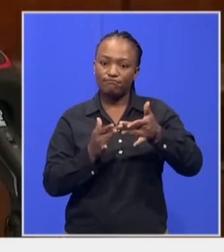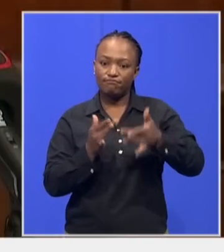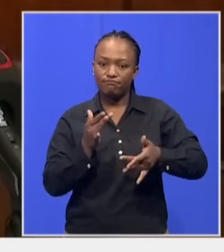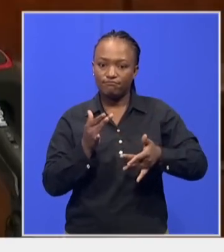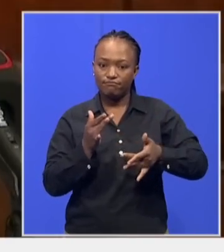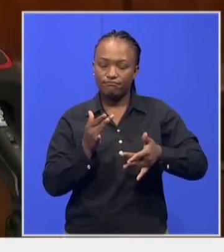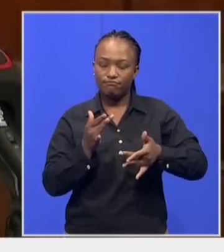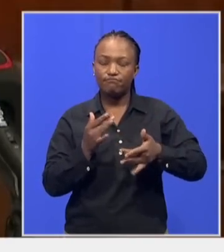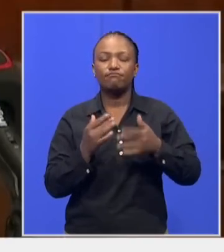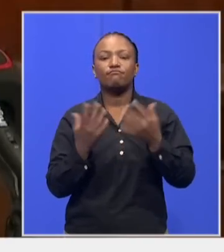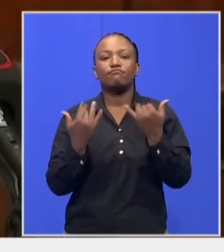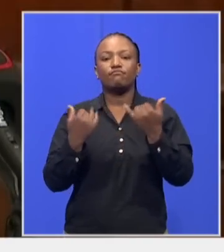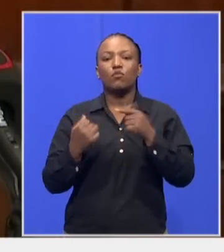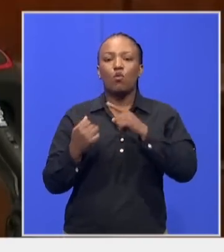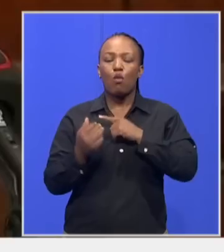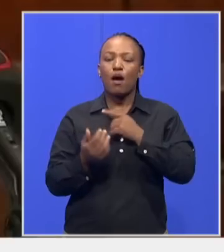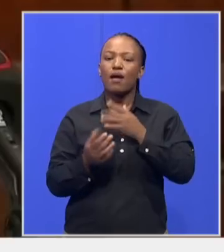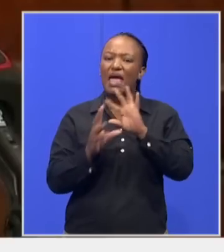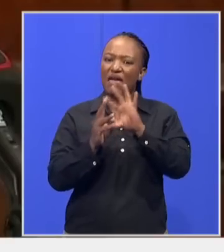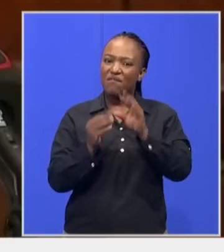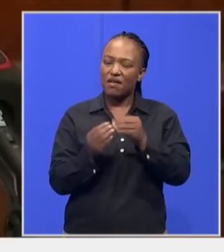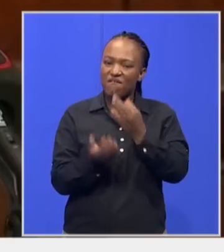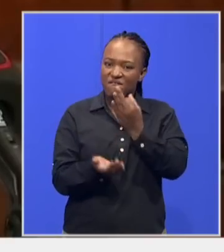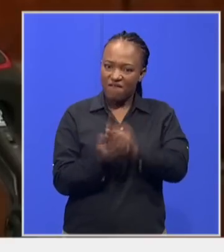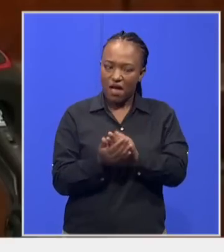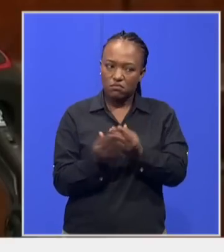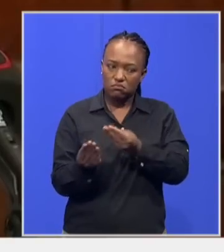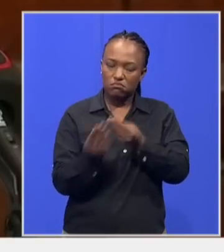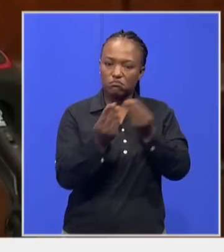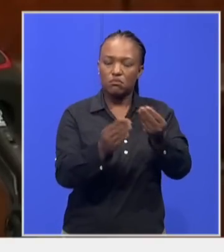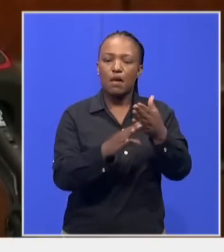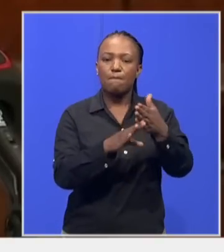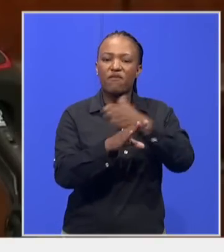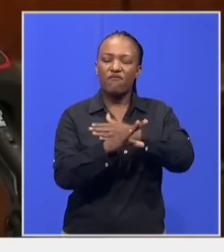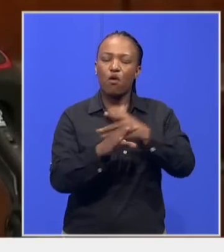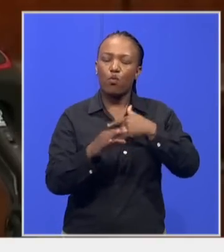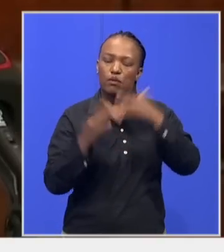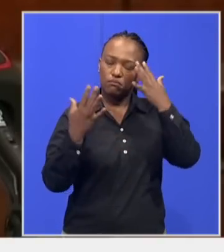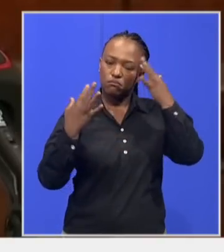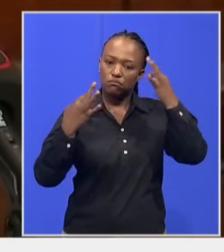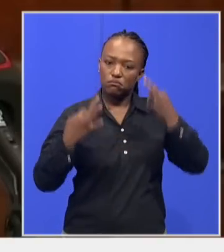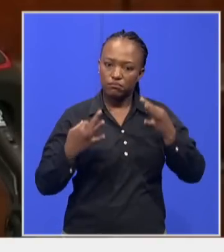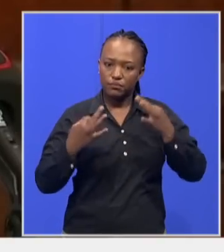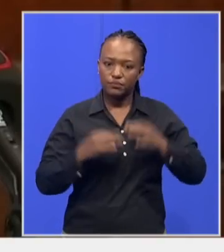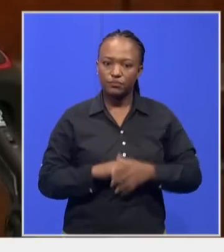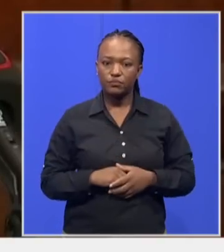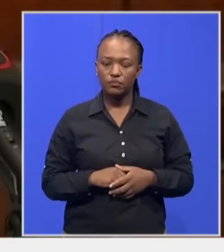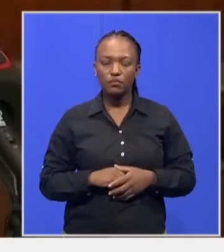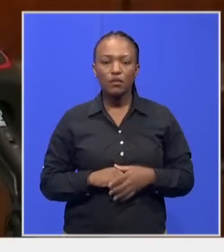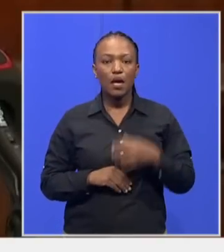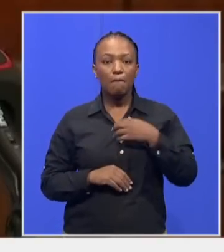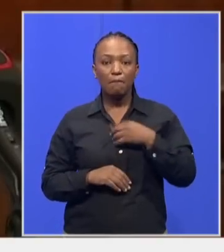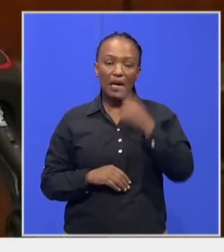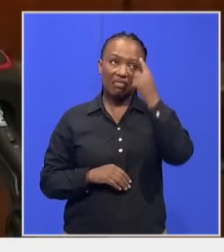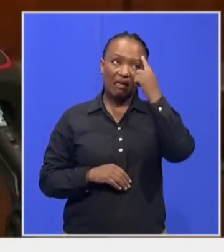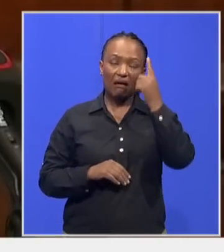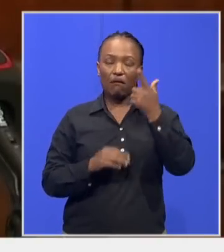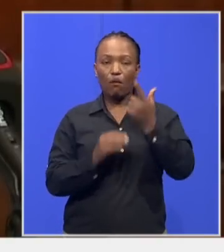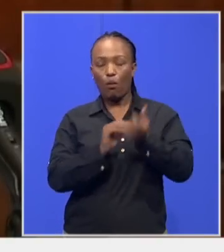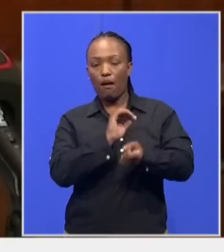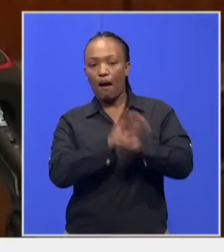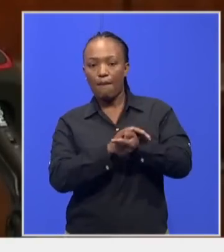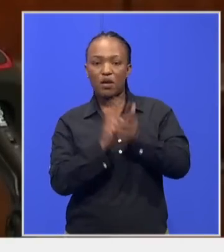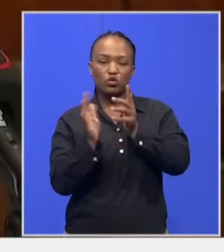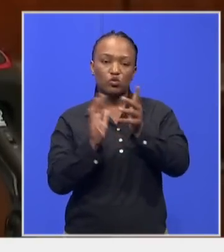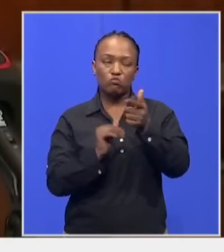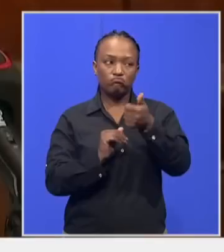or the facts that are before the authority before making that determination. So I'm not preempting what the outcomes or the decision of the authority